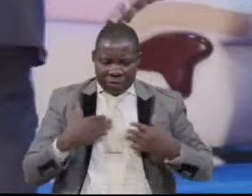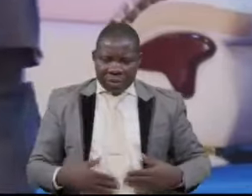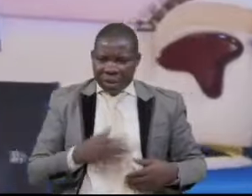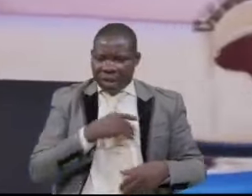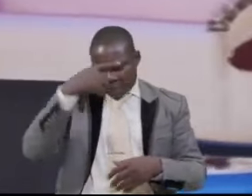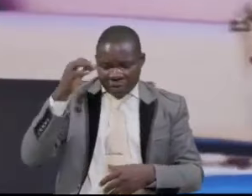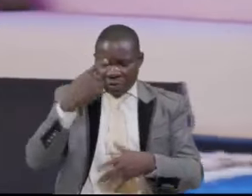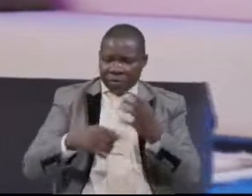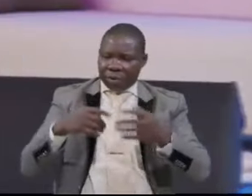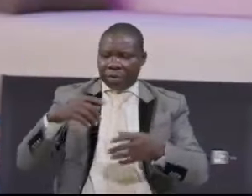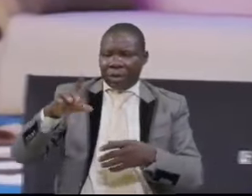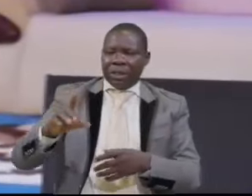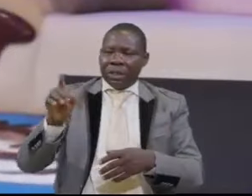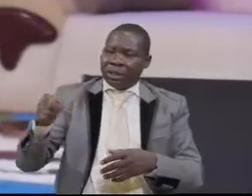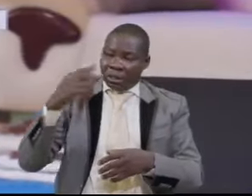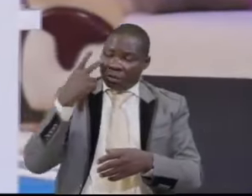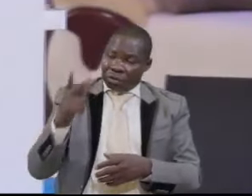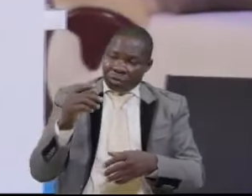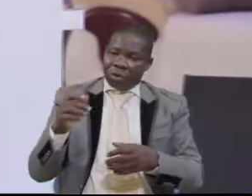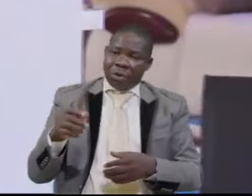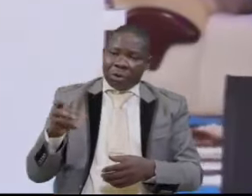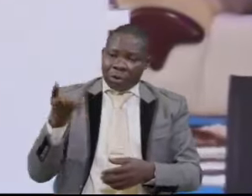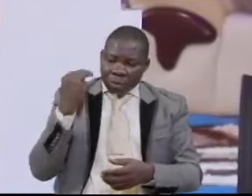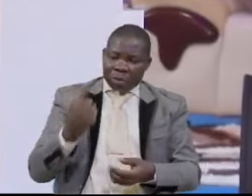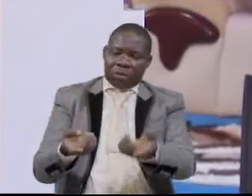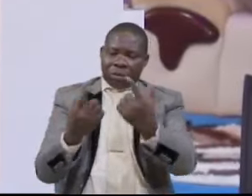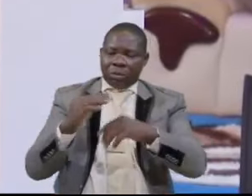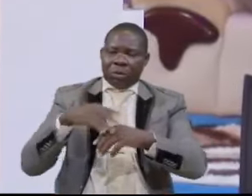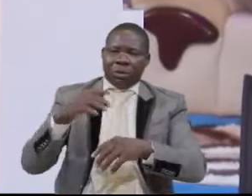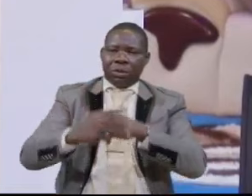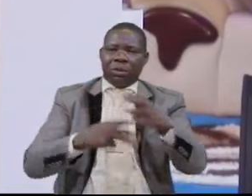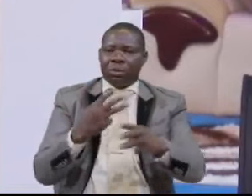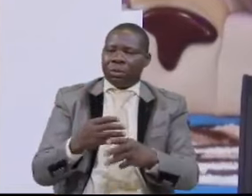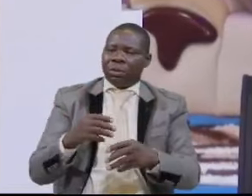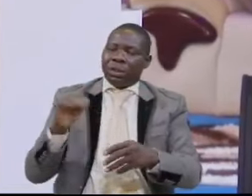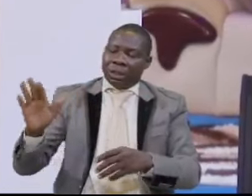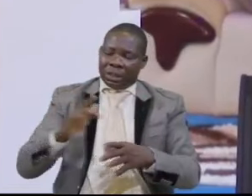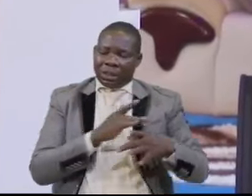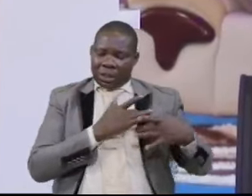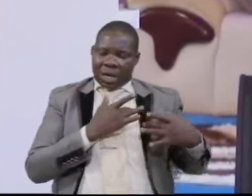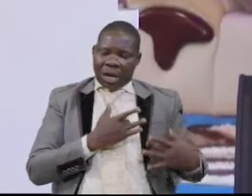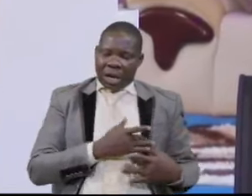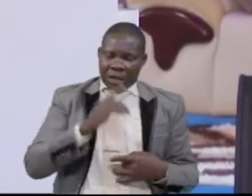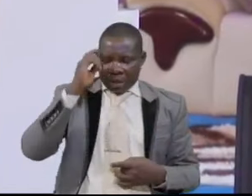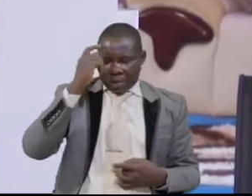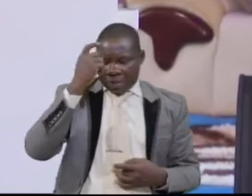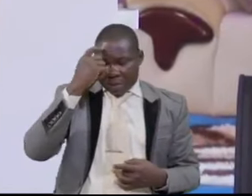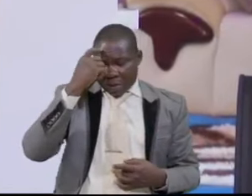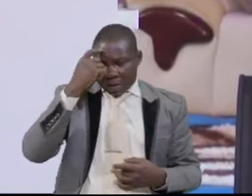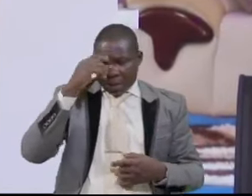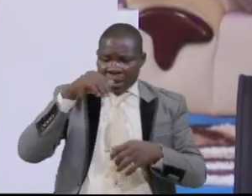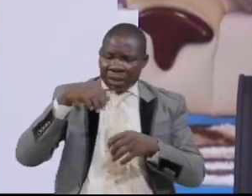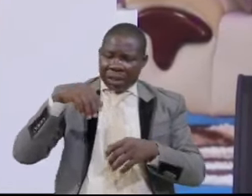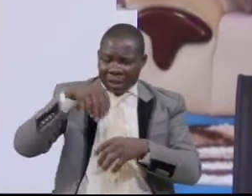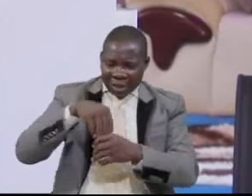was coming upon the world, his heart, his mind, his inner man was affected. And he